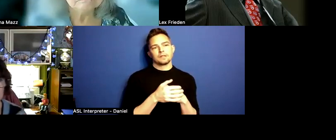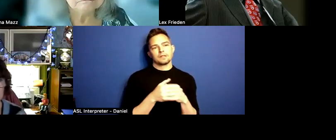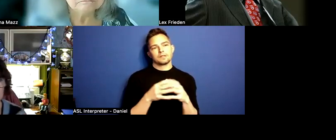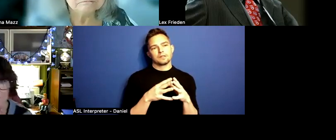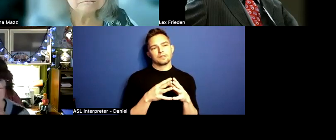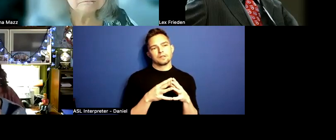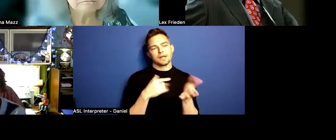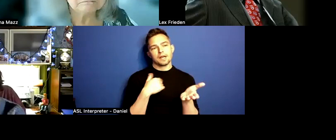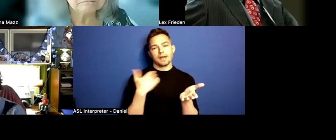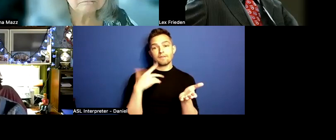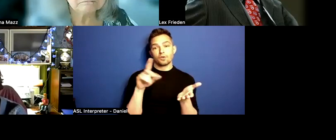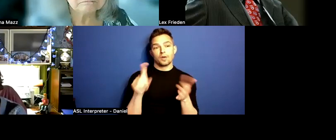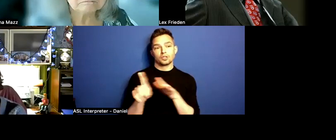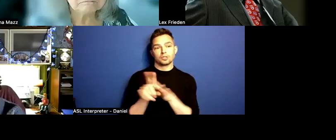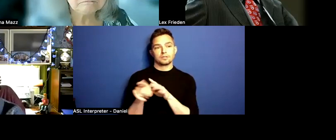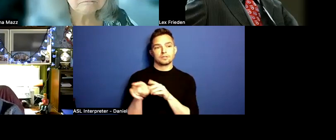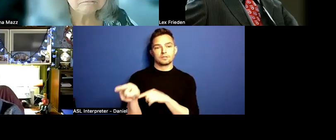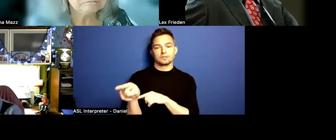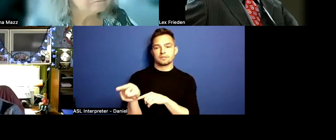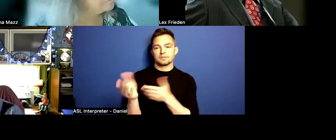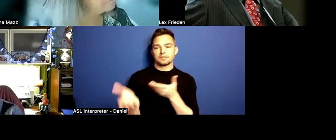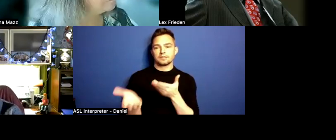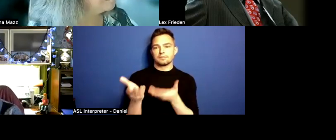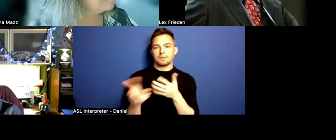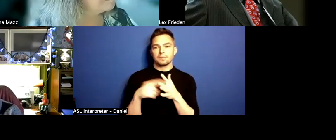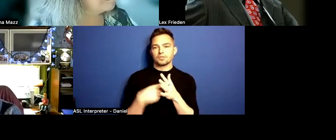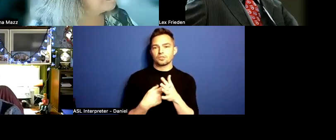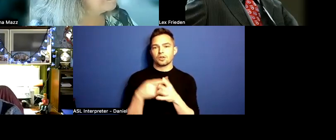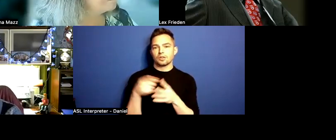have a question that maybe you can kind of start off.